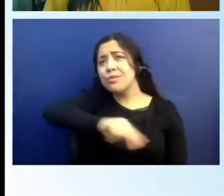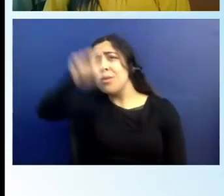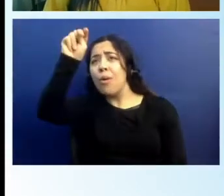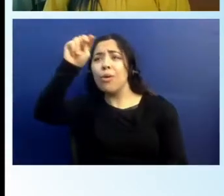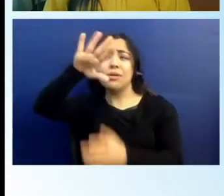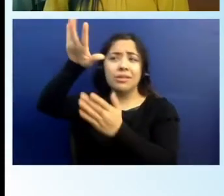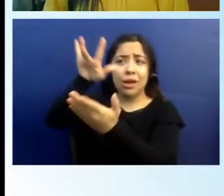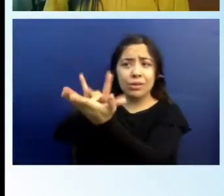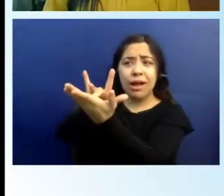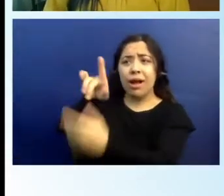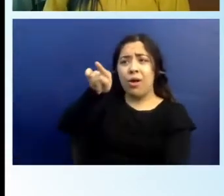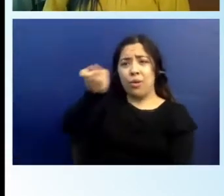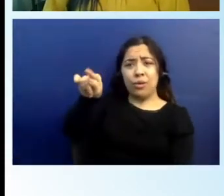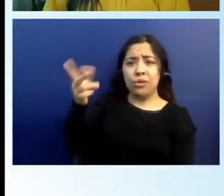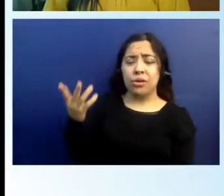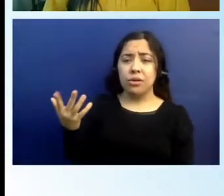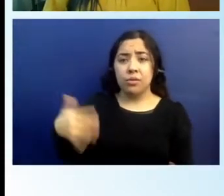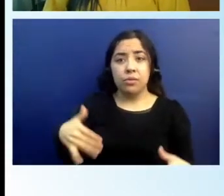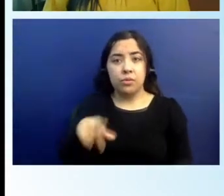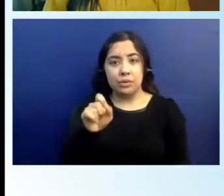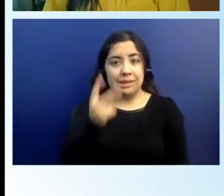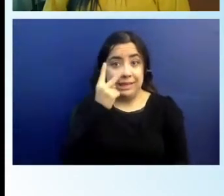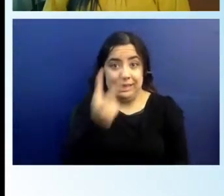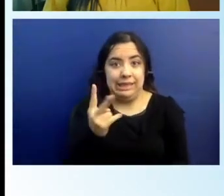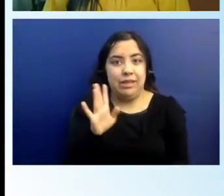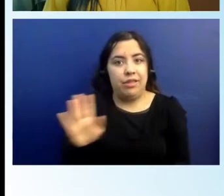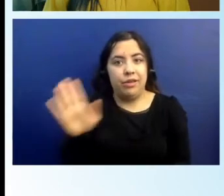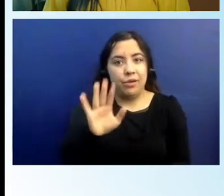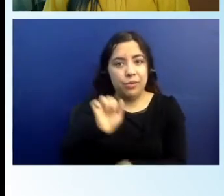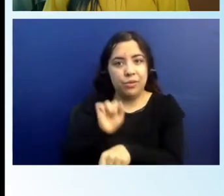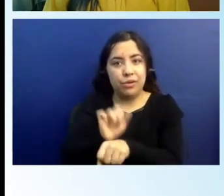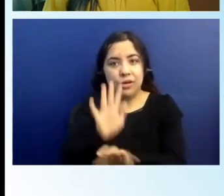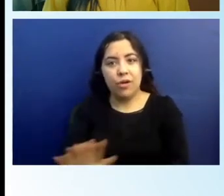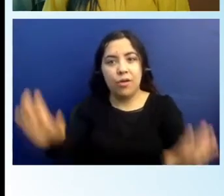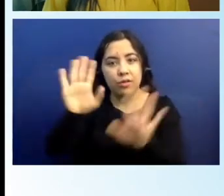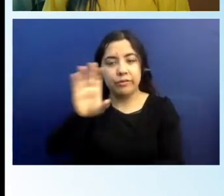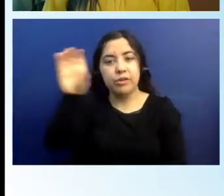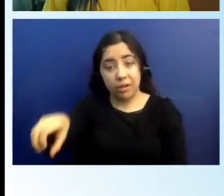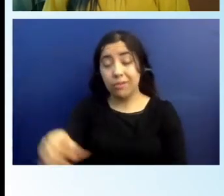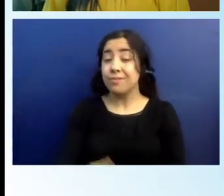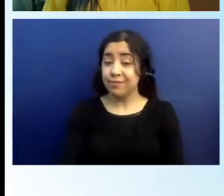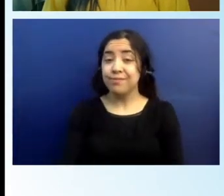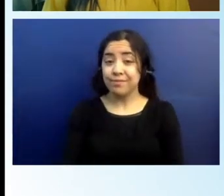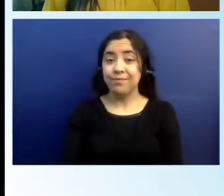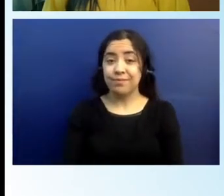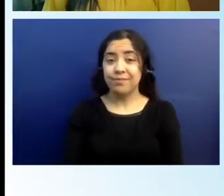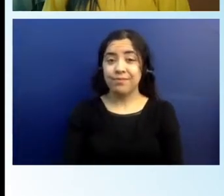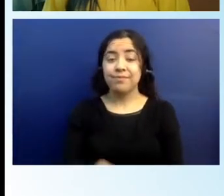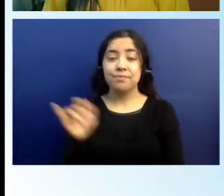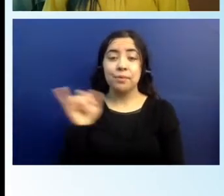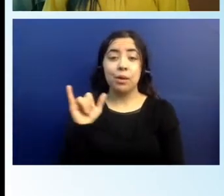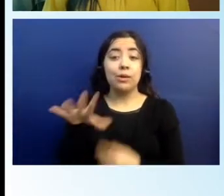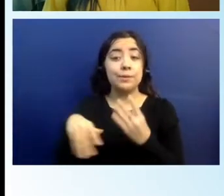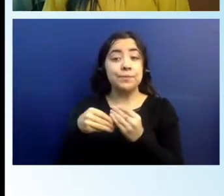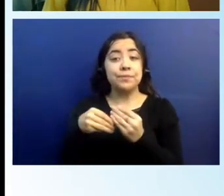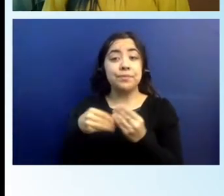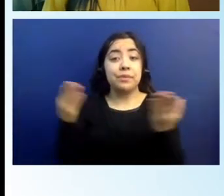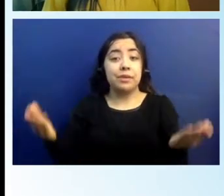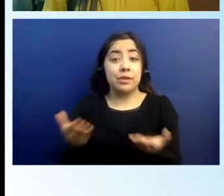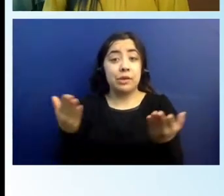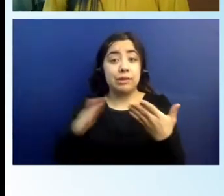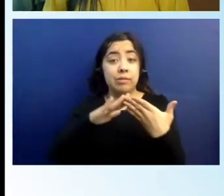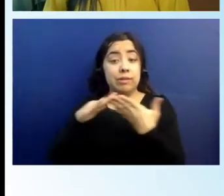downtown, you can see the work happening all across our city. In addition, here at the